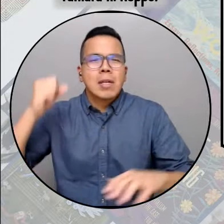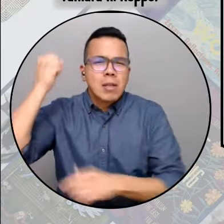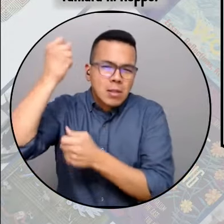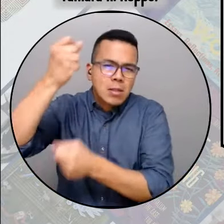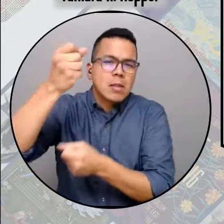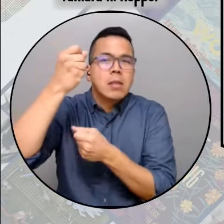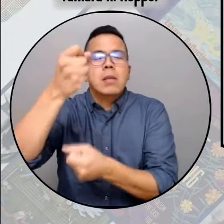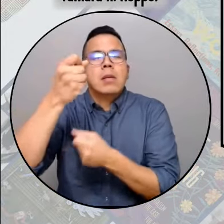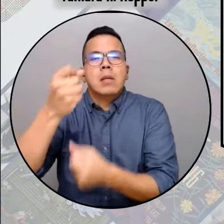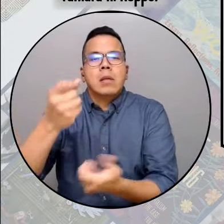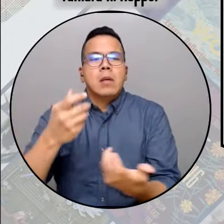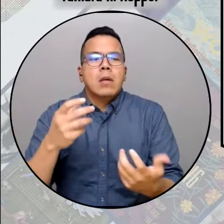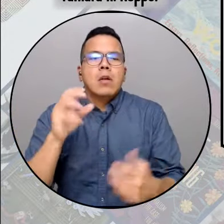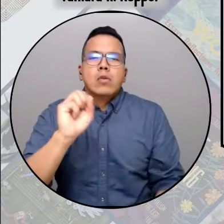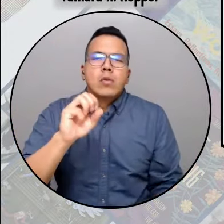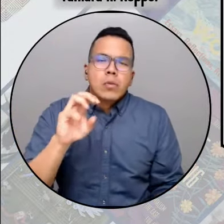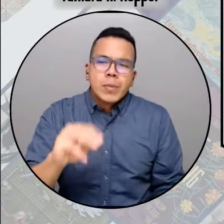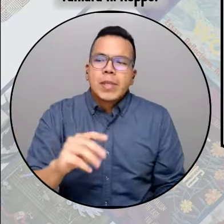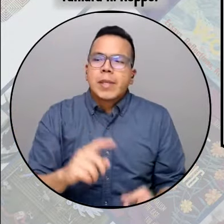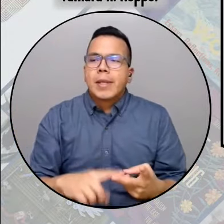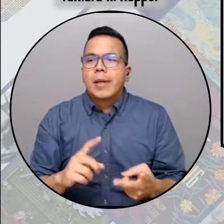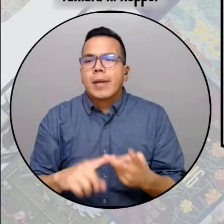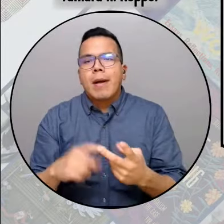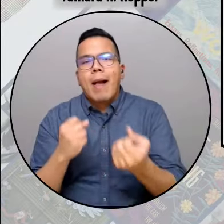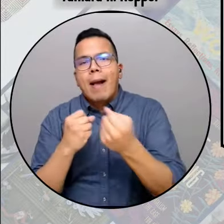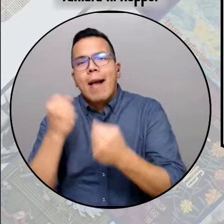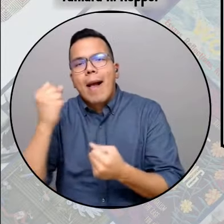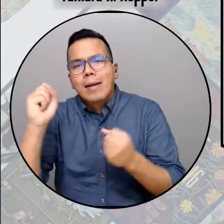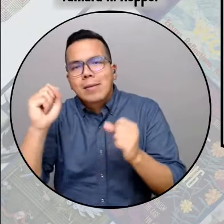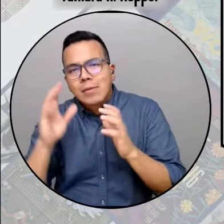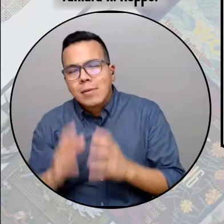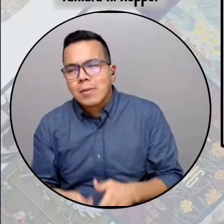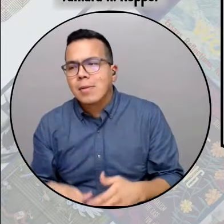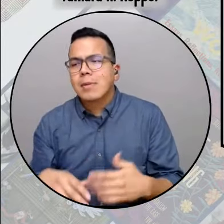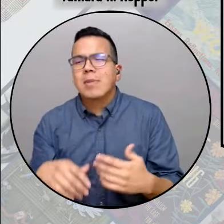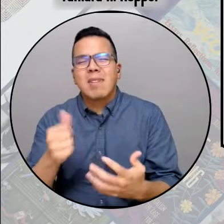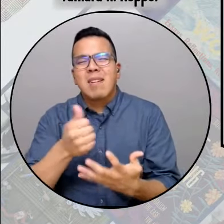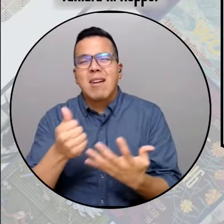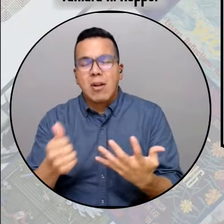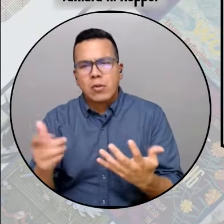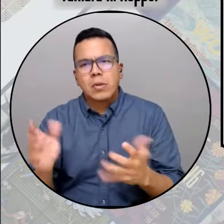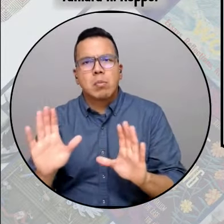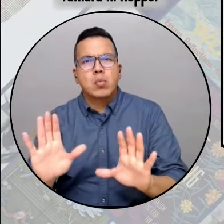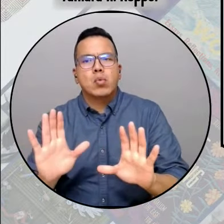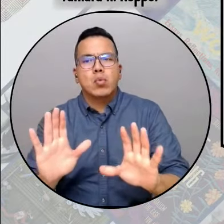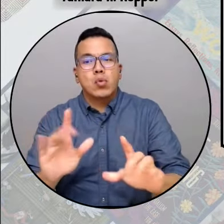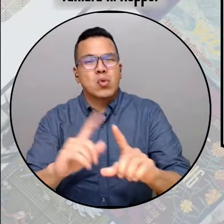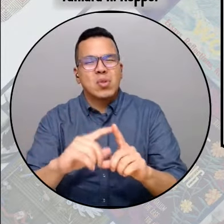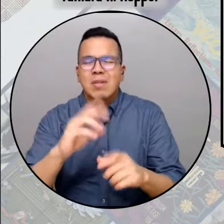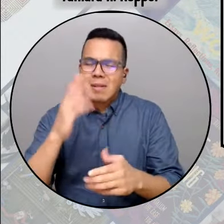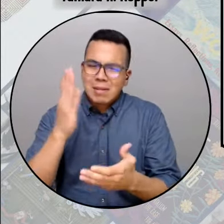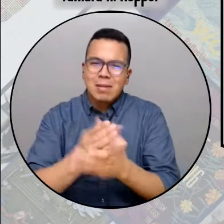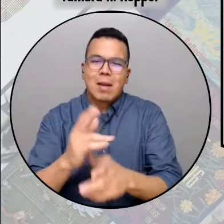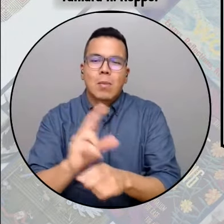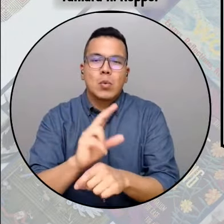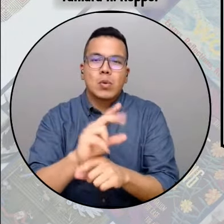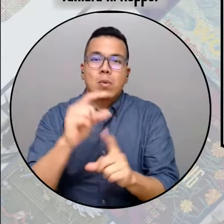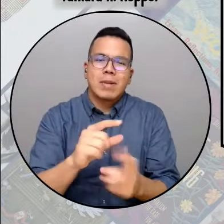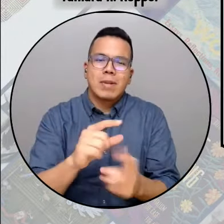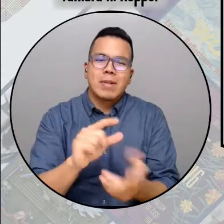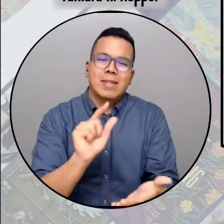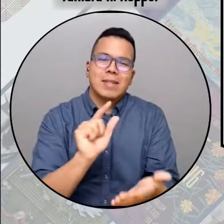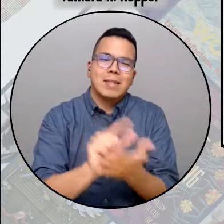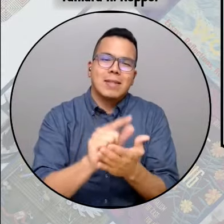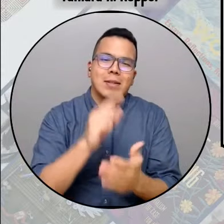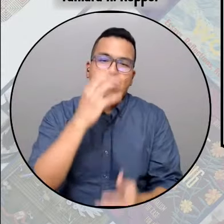activists, racial justice activists, they're pushing for the media to stop using the term illegal immigrant. And so there's this